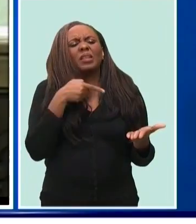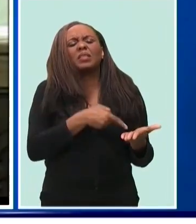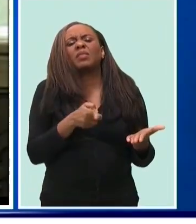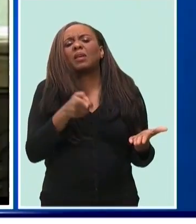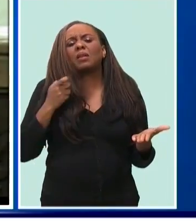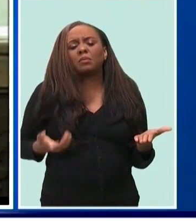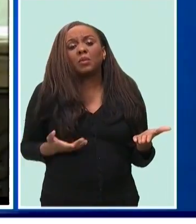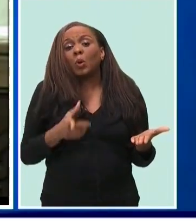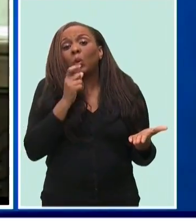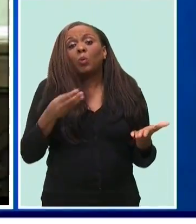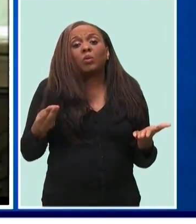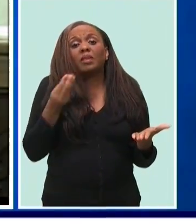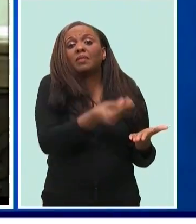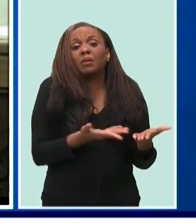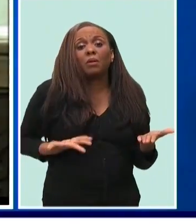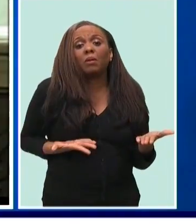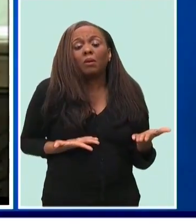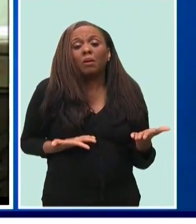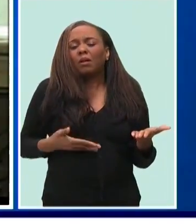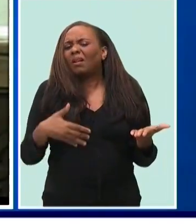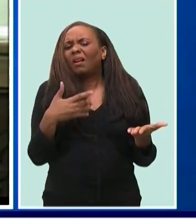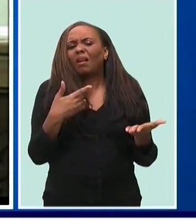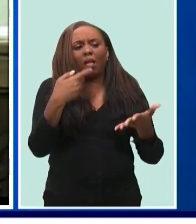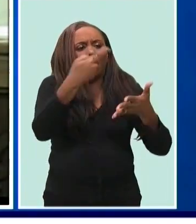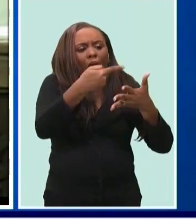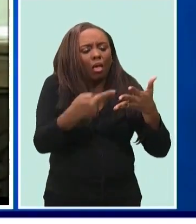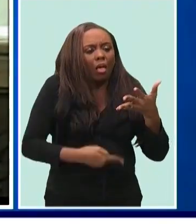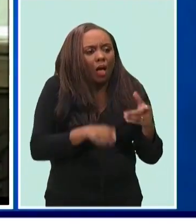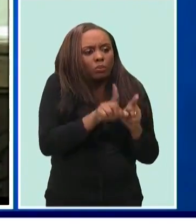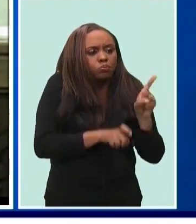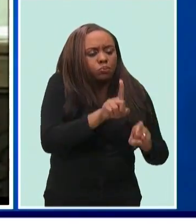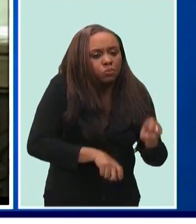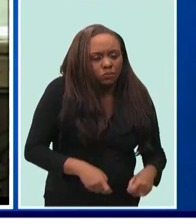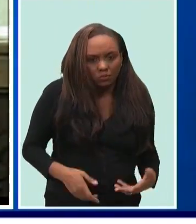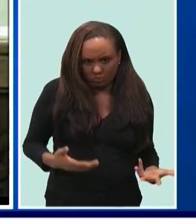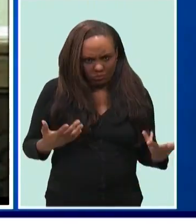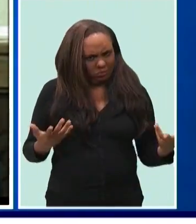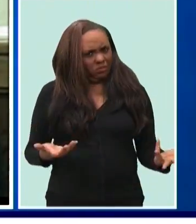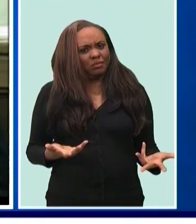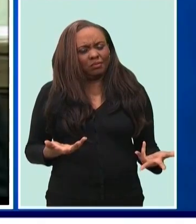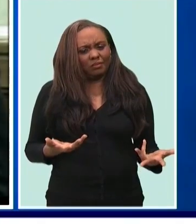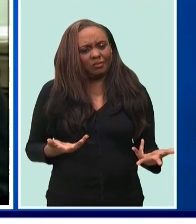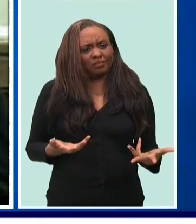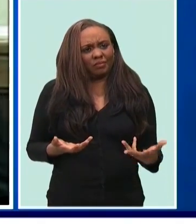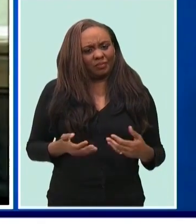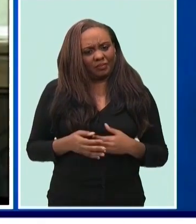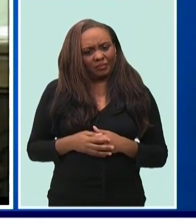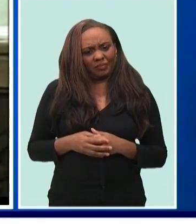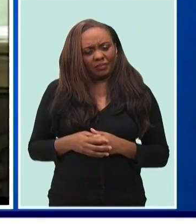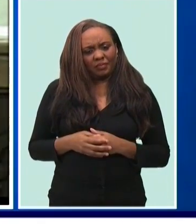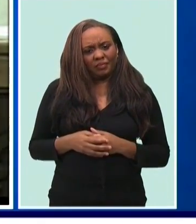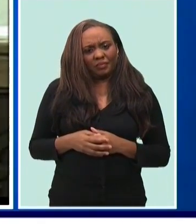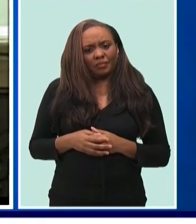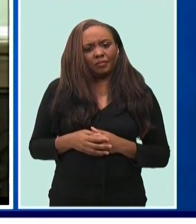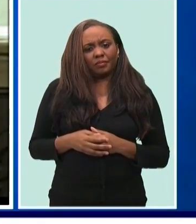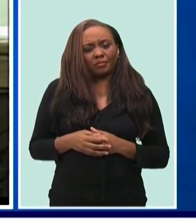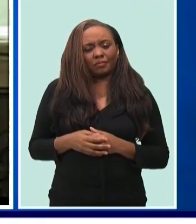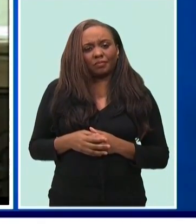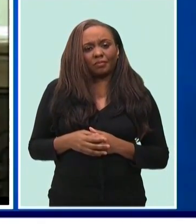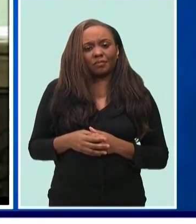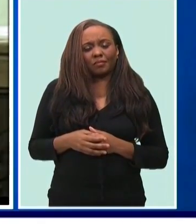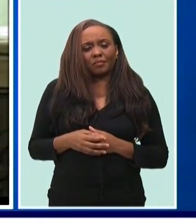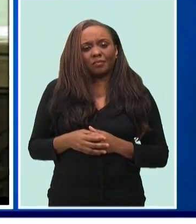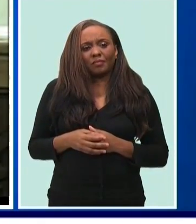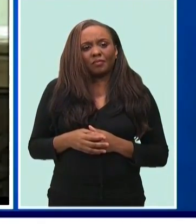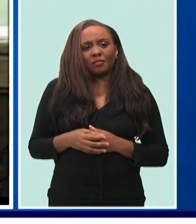come from, who give it to you, all of these type of things. Those were the things, apart